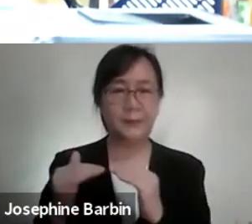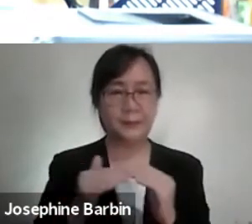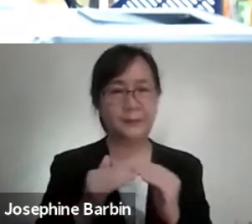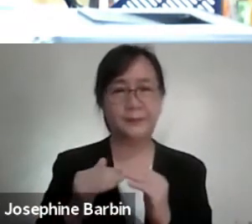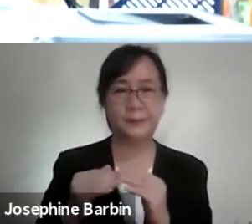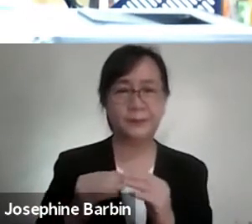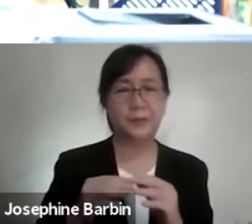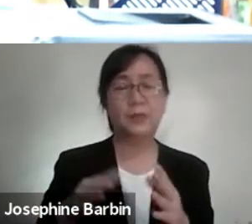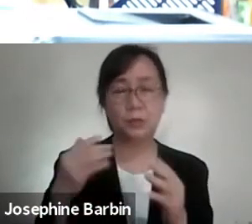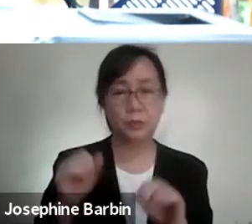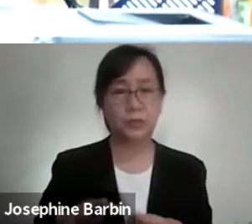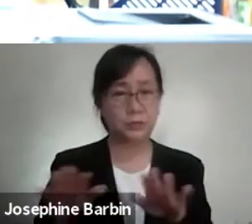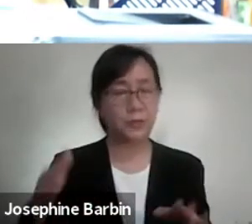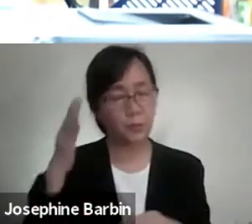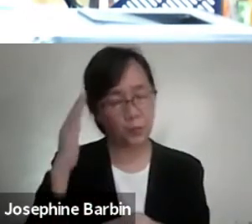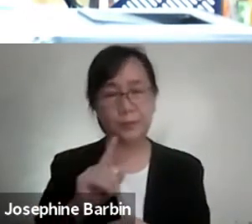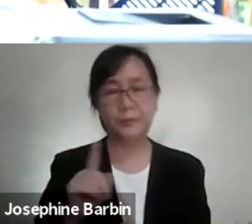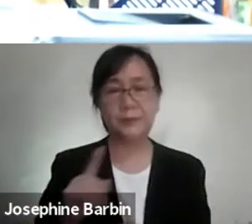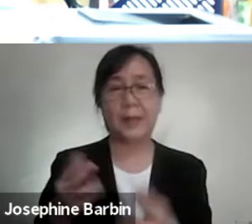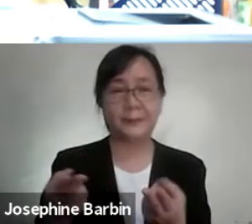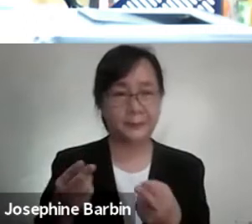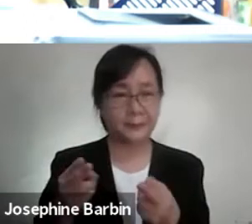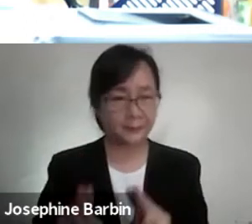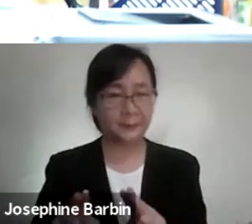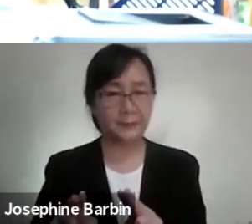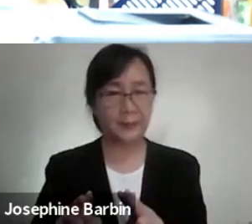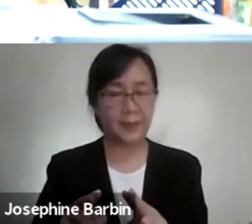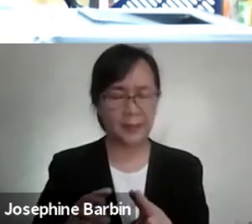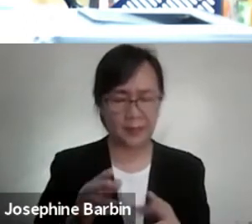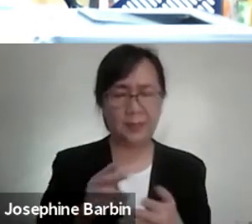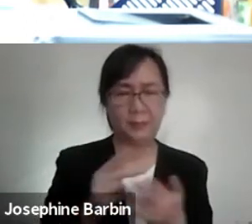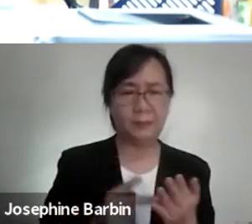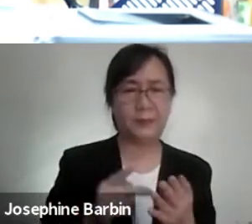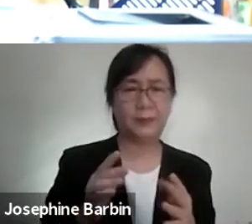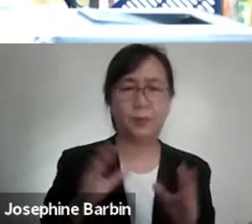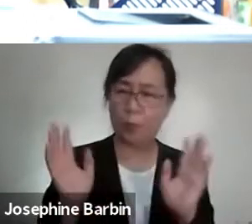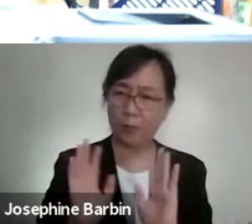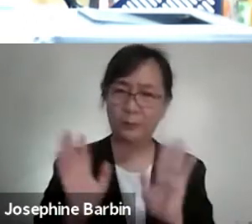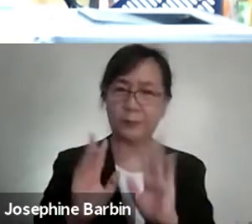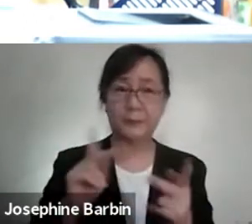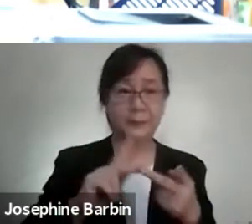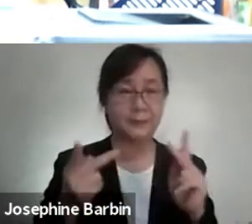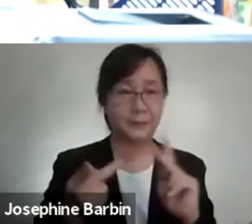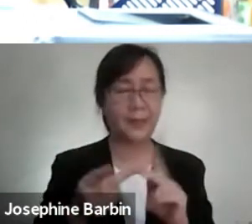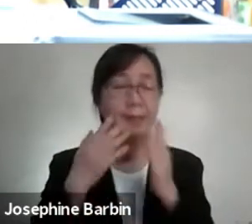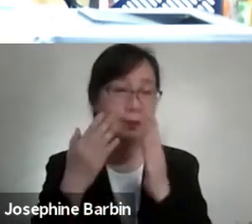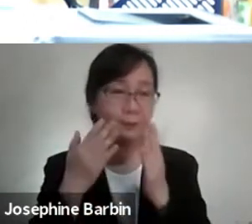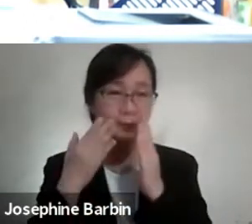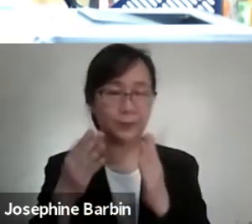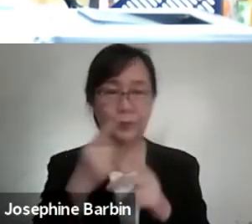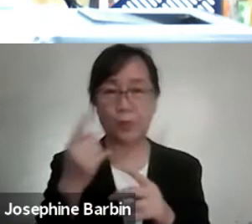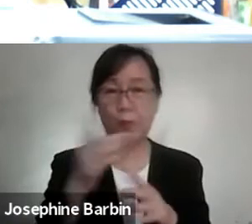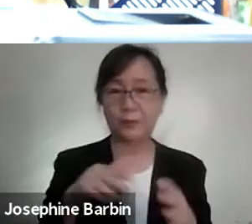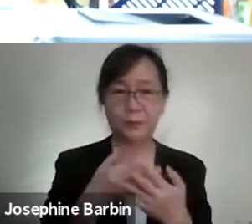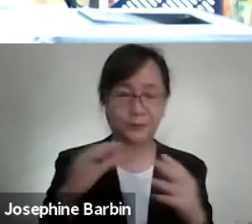the children know exactly what is happening and be our partner. This is a wonderful partnership. And thank you for all the